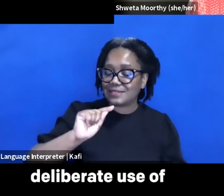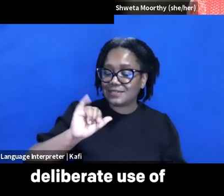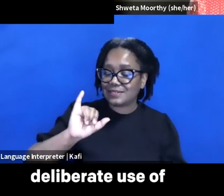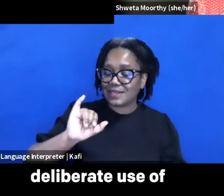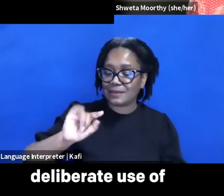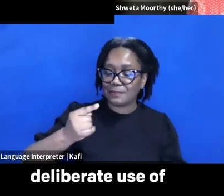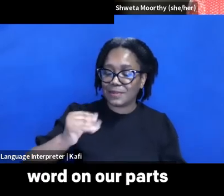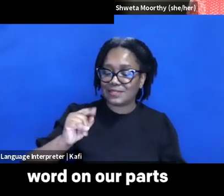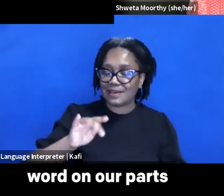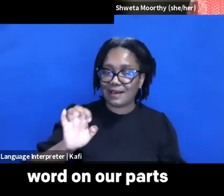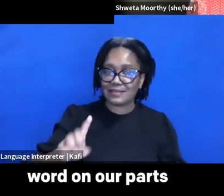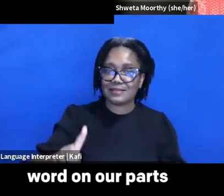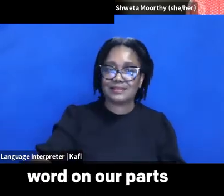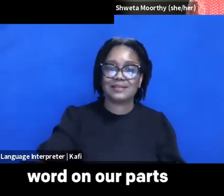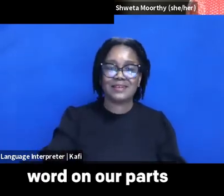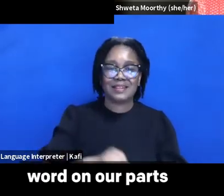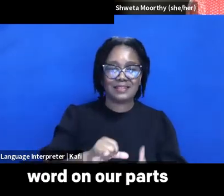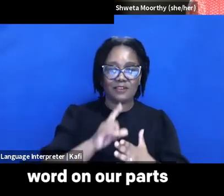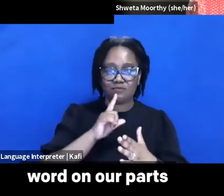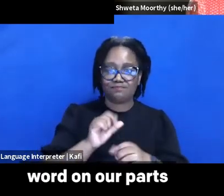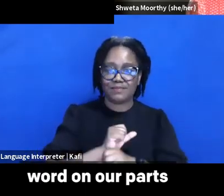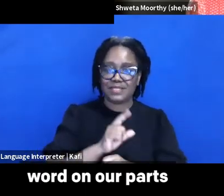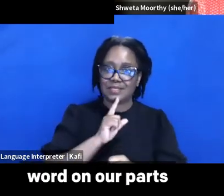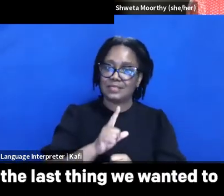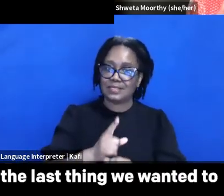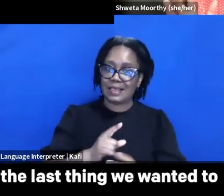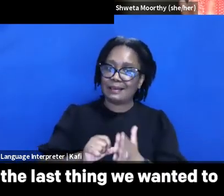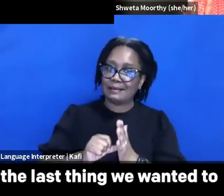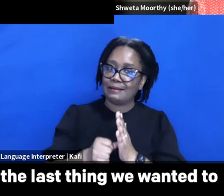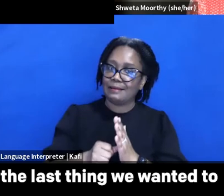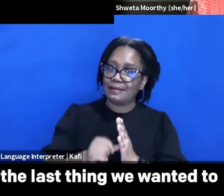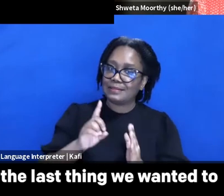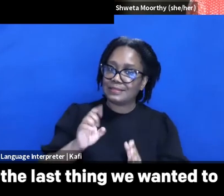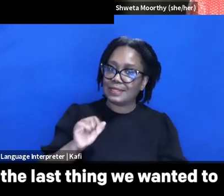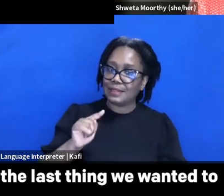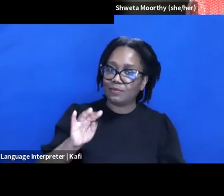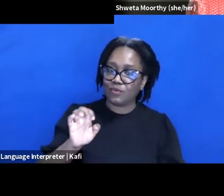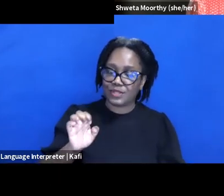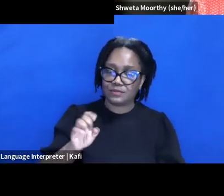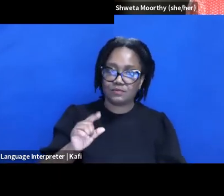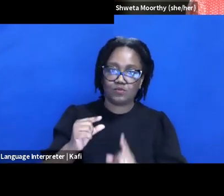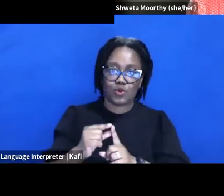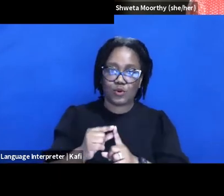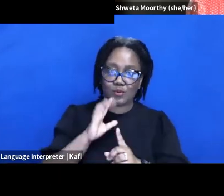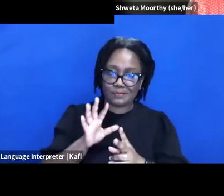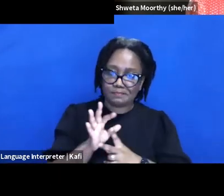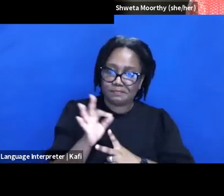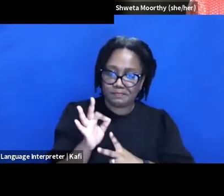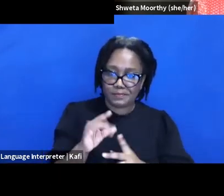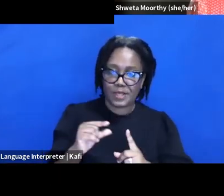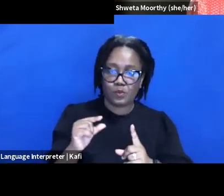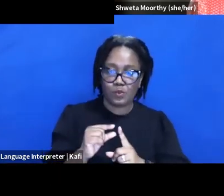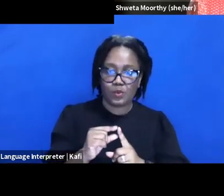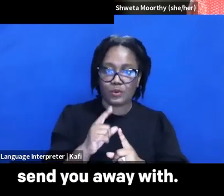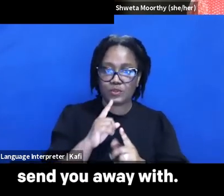deliberate use of word on our parts as the last thing we wanted to send